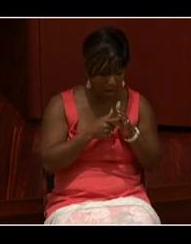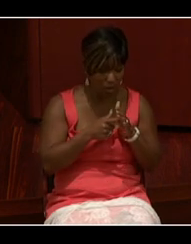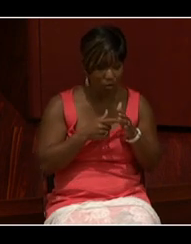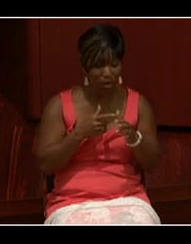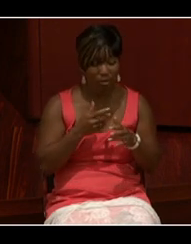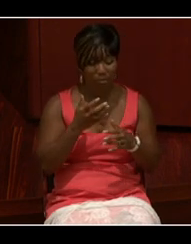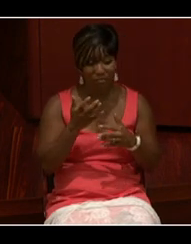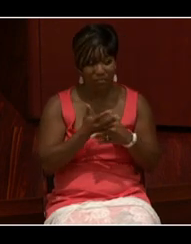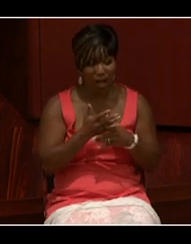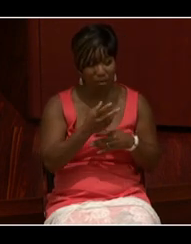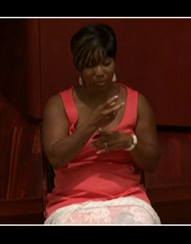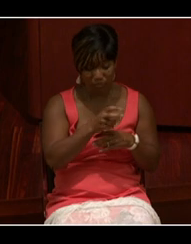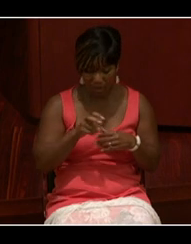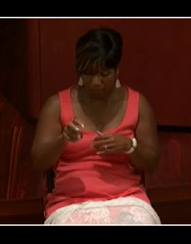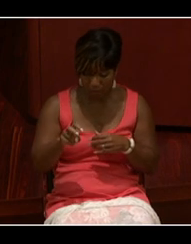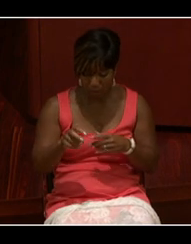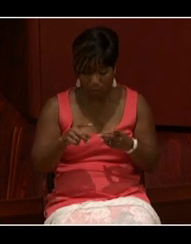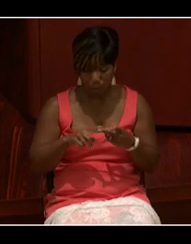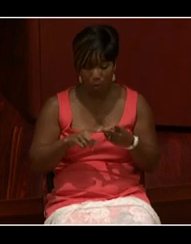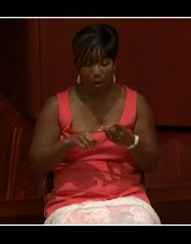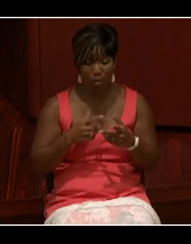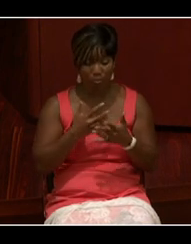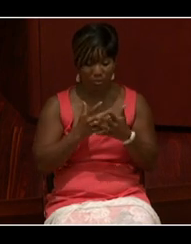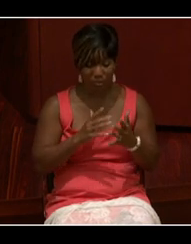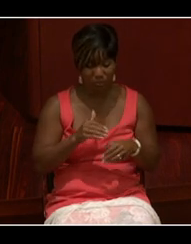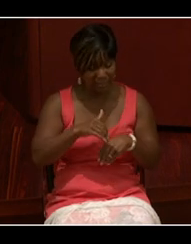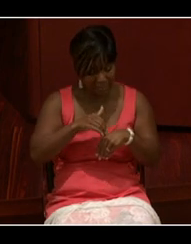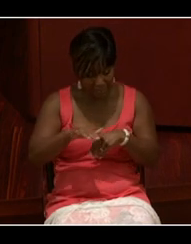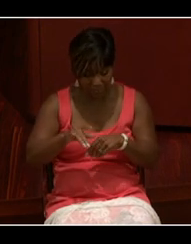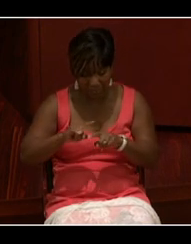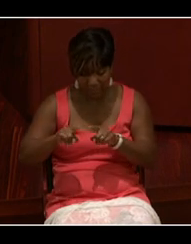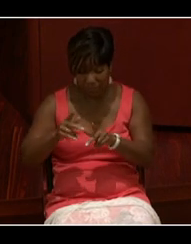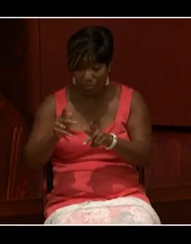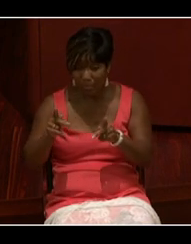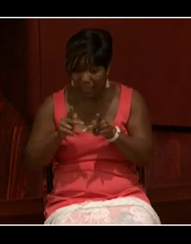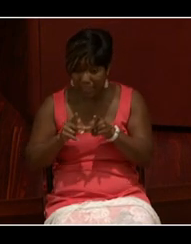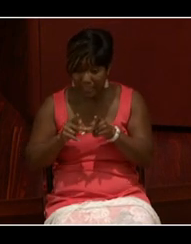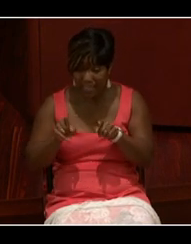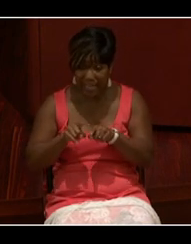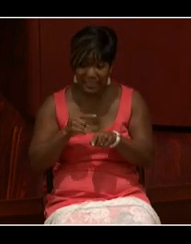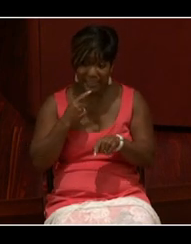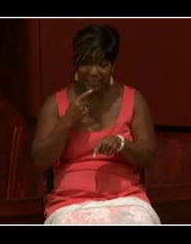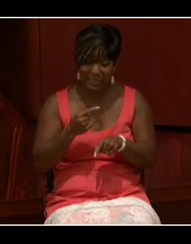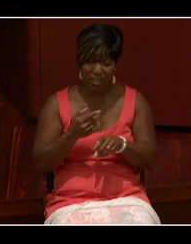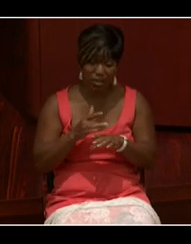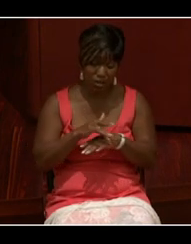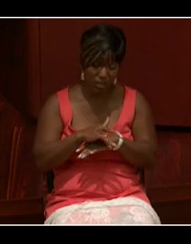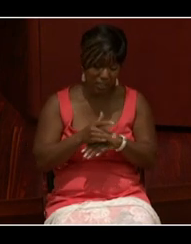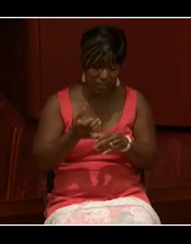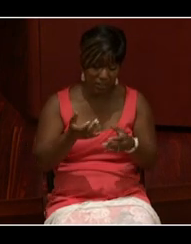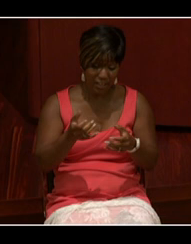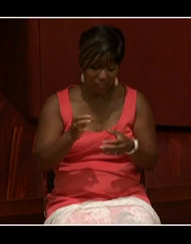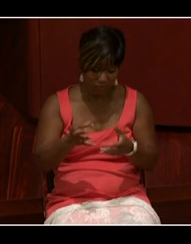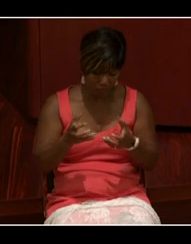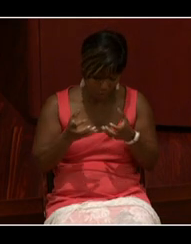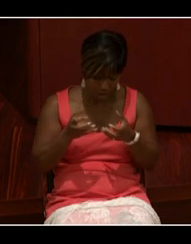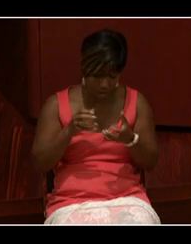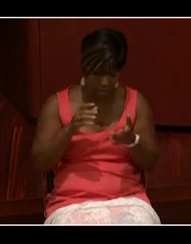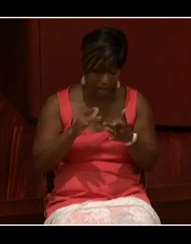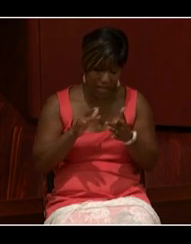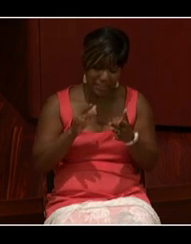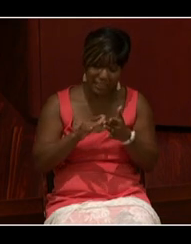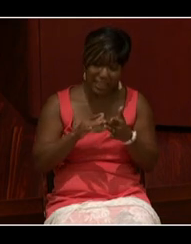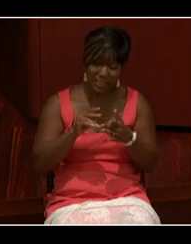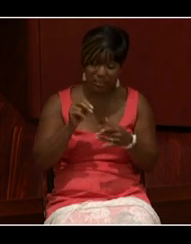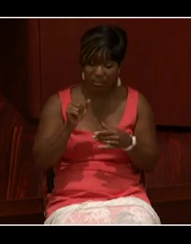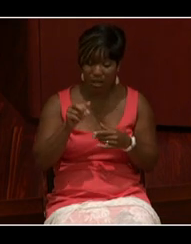a prisoner was sent to another location. As stated earlier, if you want to contact the National Archives of Kansas